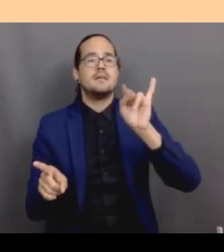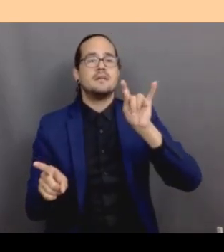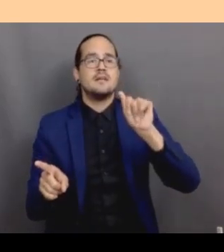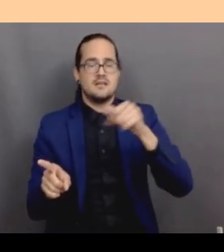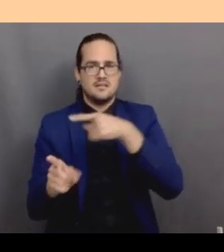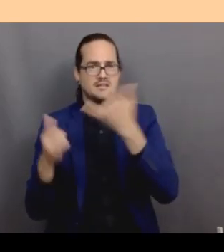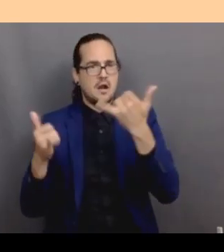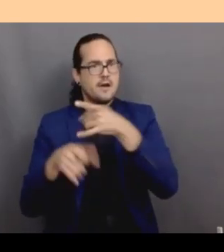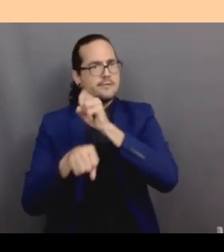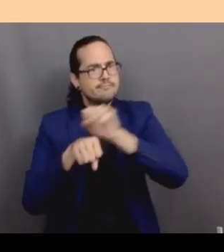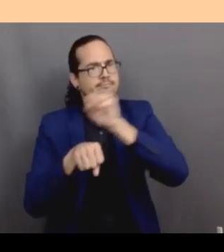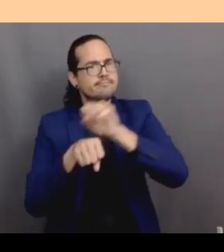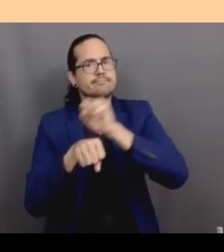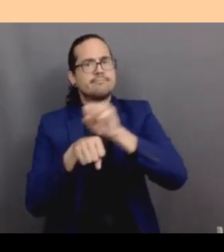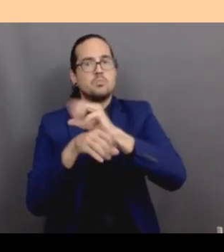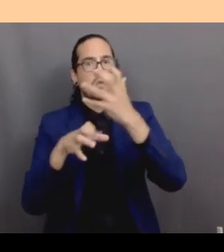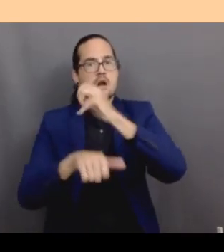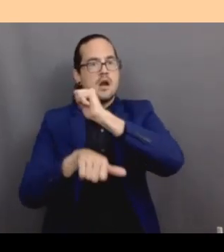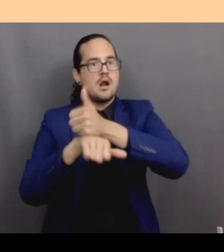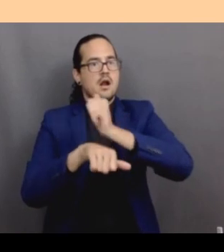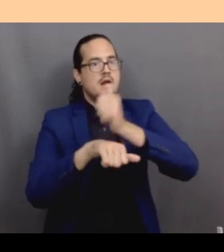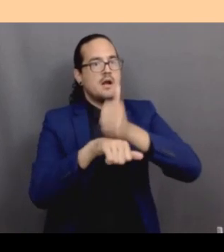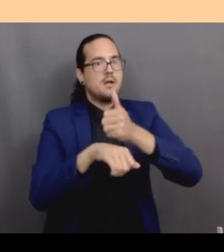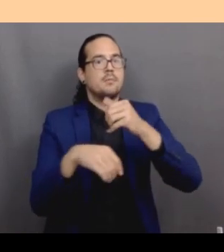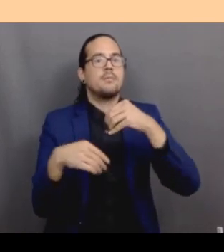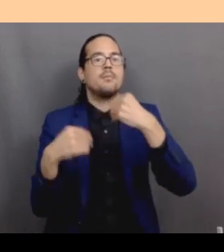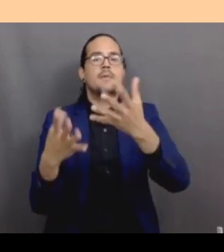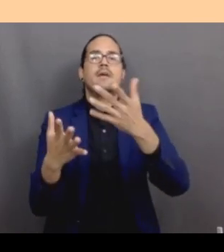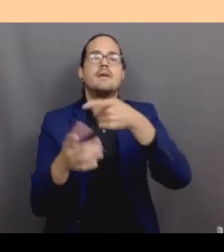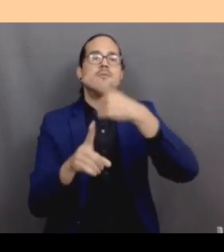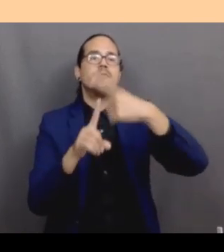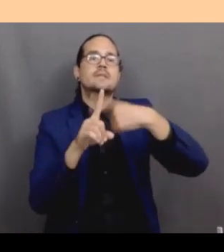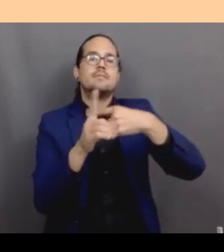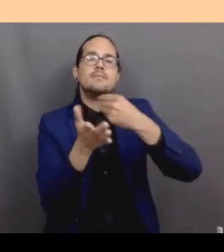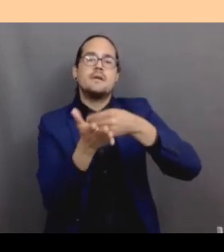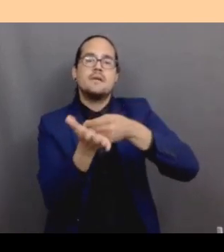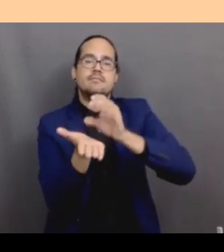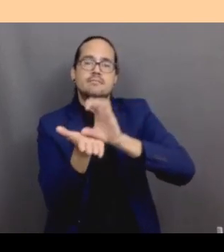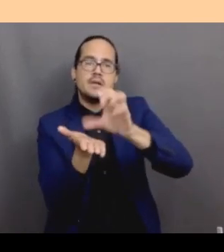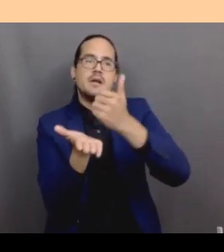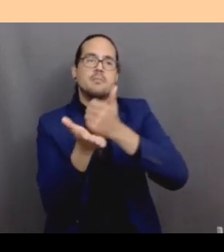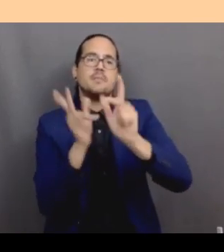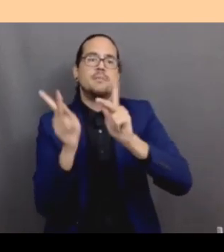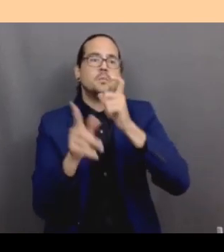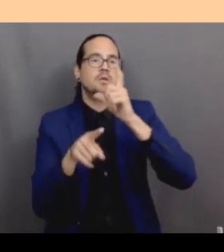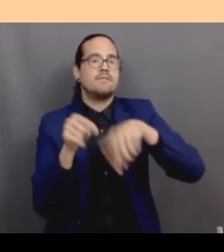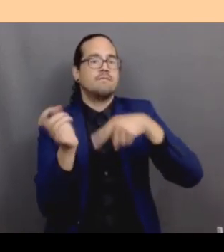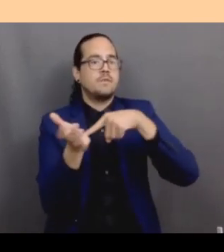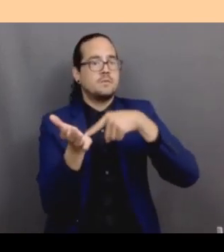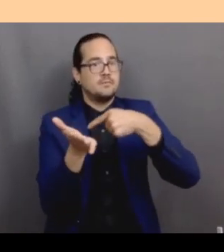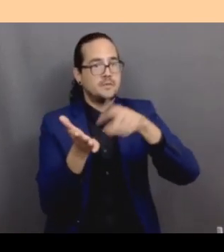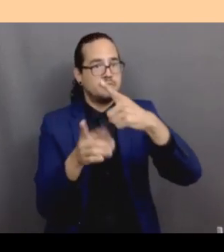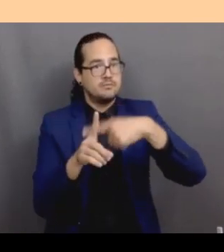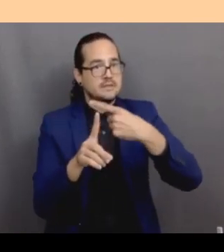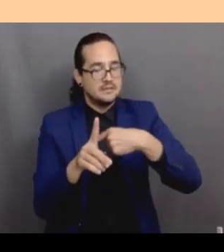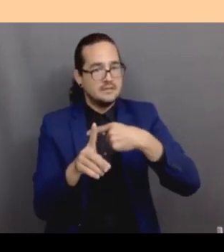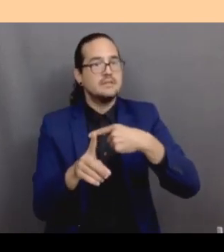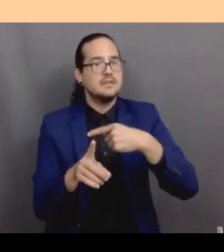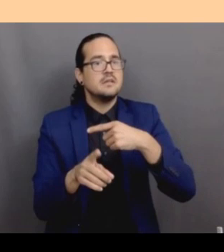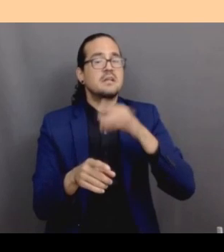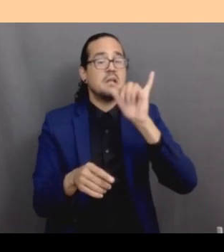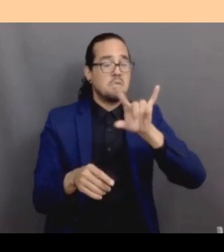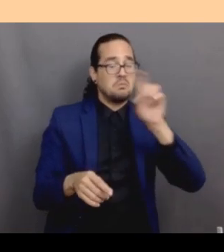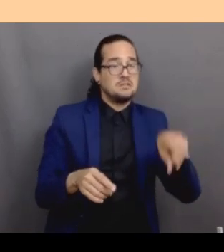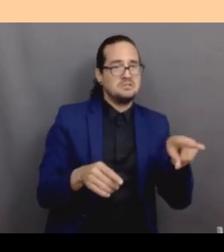provide rental assistance. This question that came in is a bit related, and I'm wondering if you can maybe elaborate on